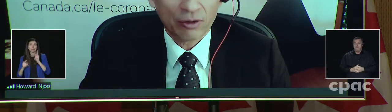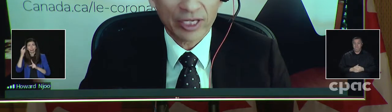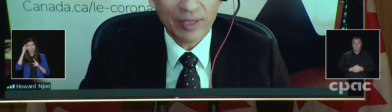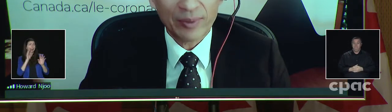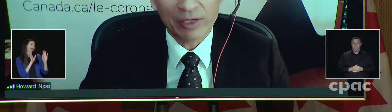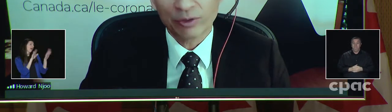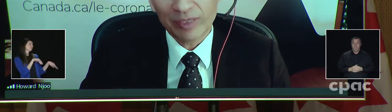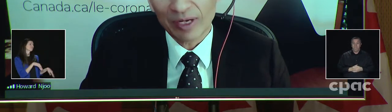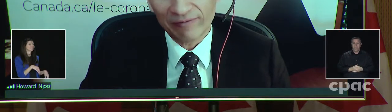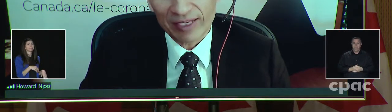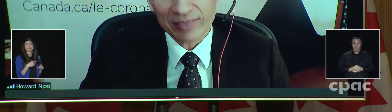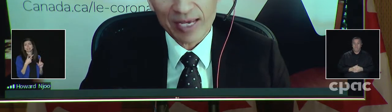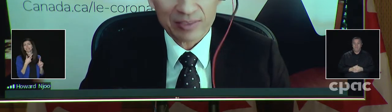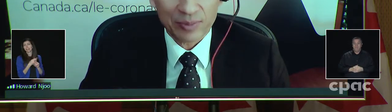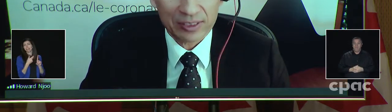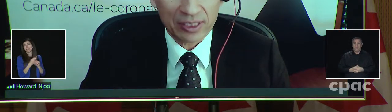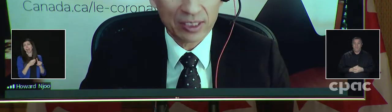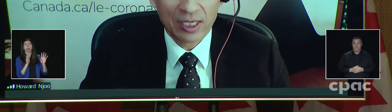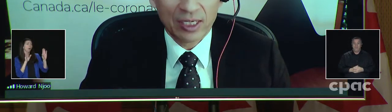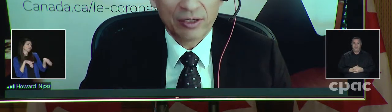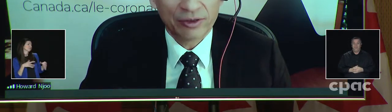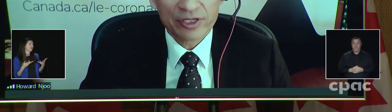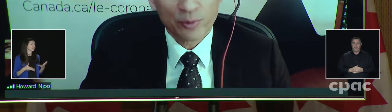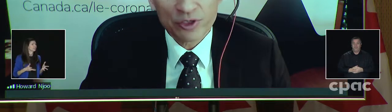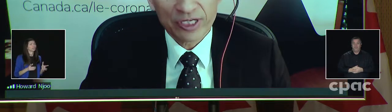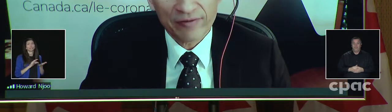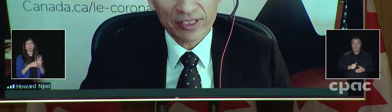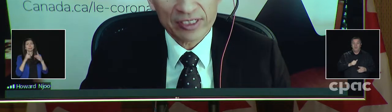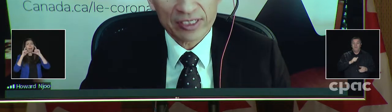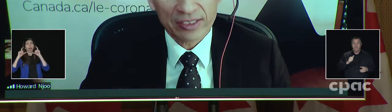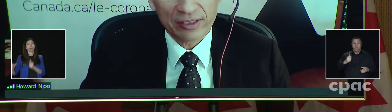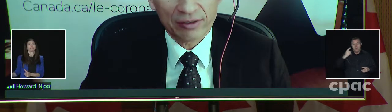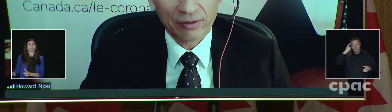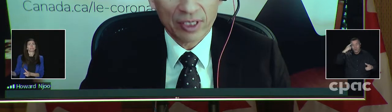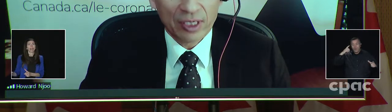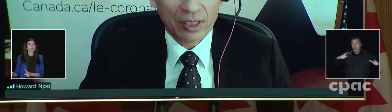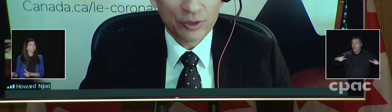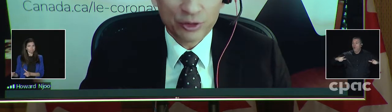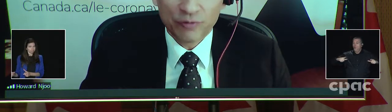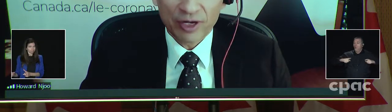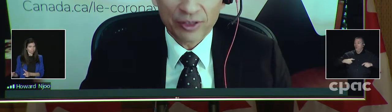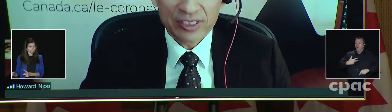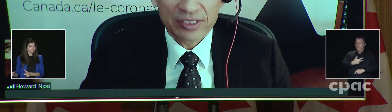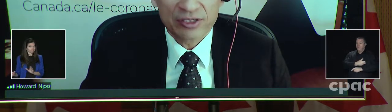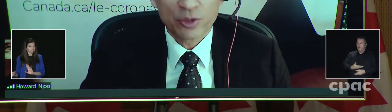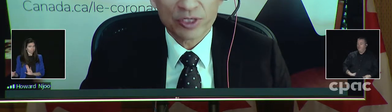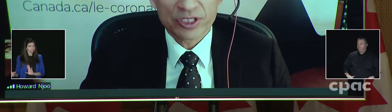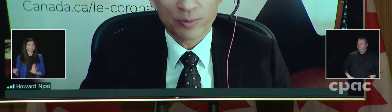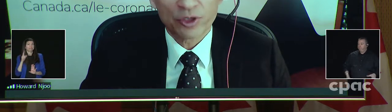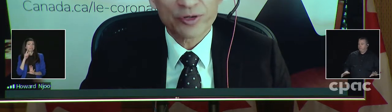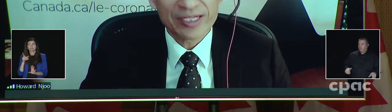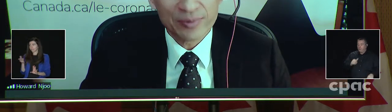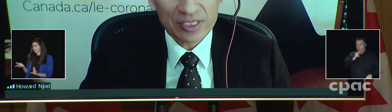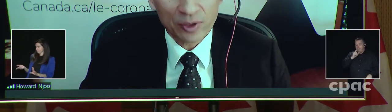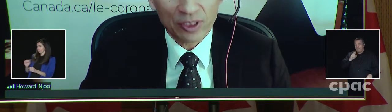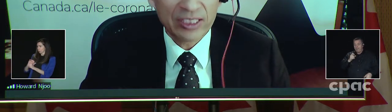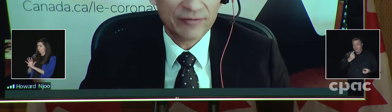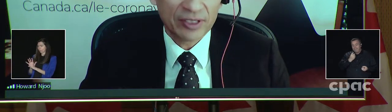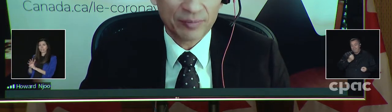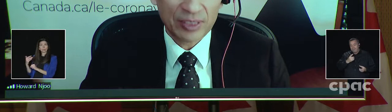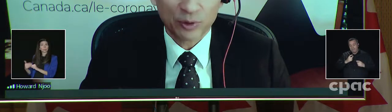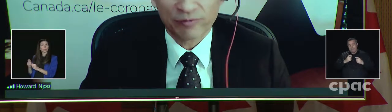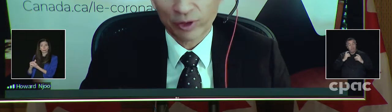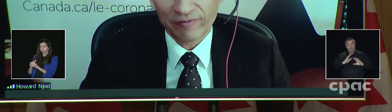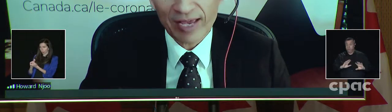that, oh, okay, maybe I don't need my face mask. But, there's emerging evidence that, with the new variants, they're so much more transmissible, and